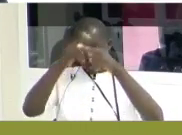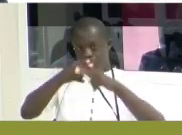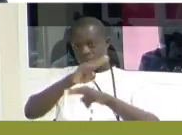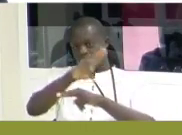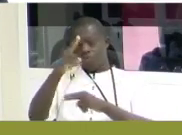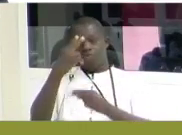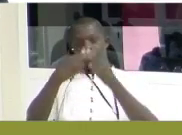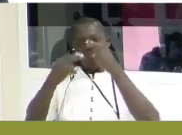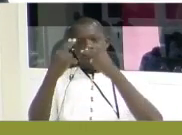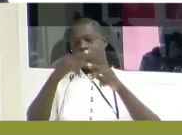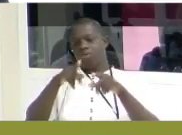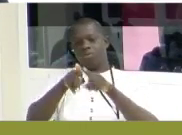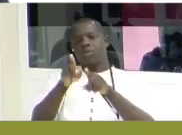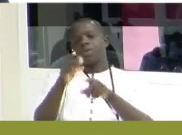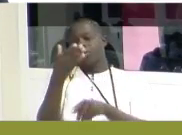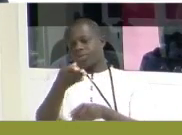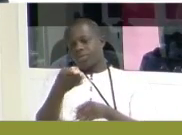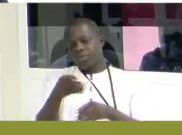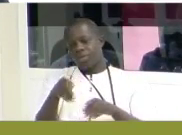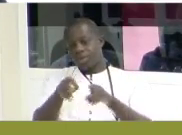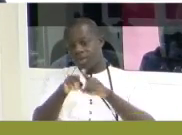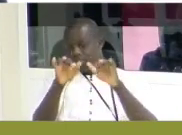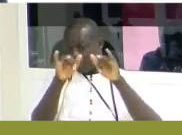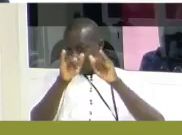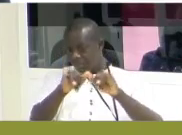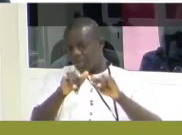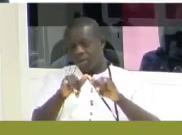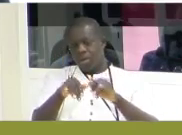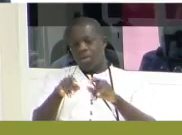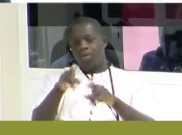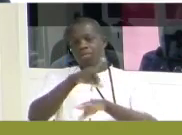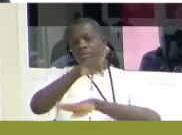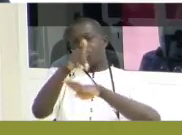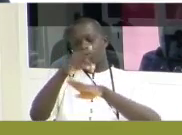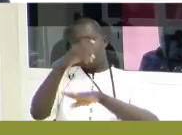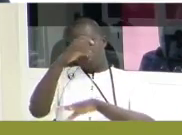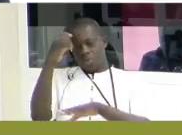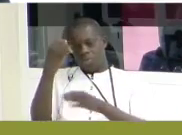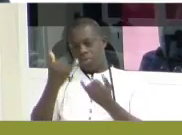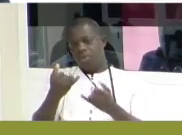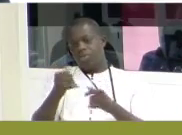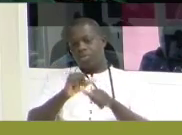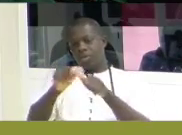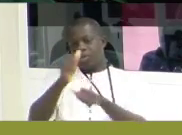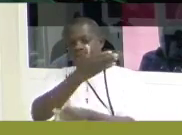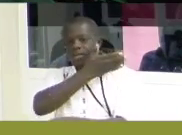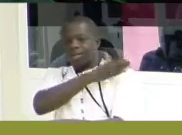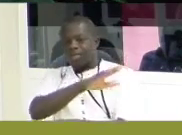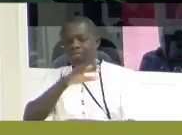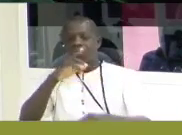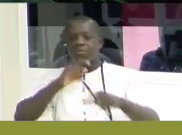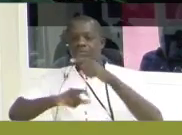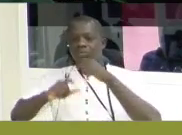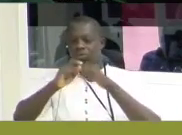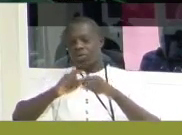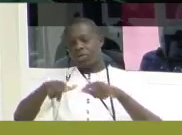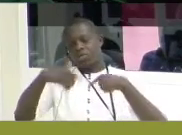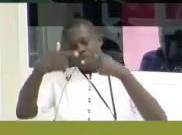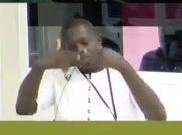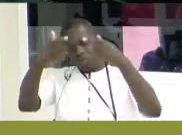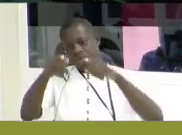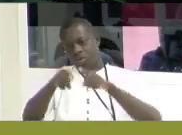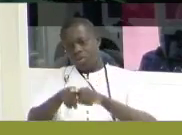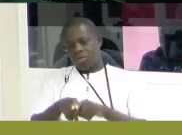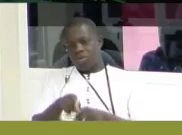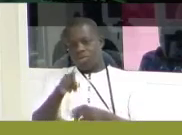presently. So I said it's better I just leave the profession and move on. So you felt that anywhere you were, yes, you just couldn't